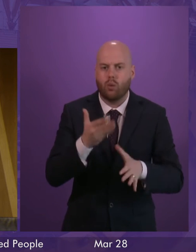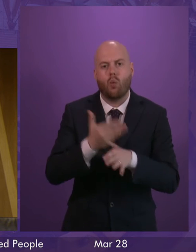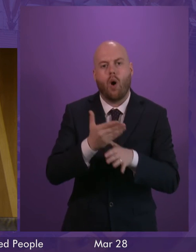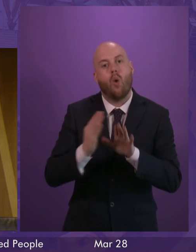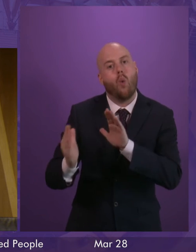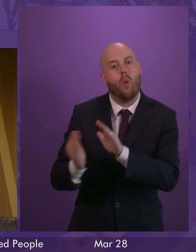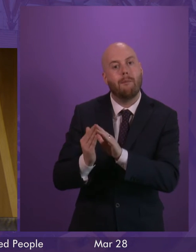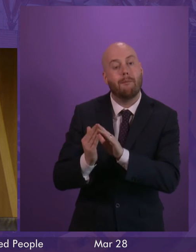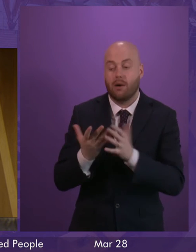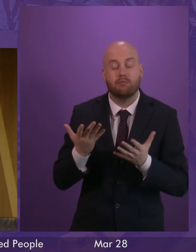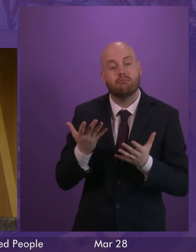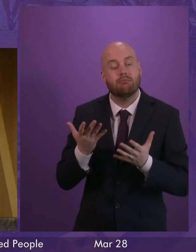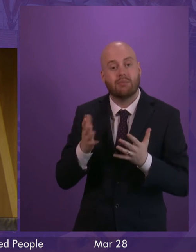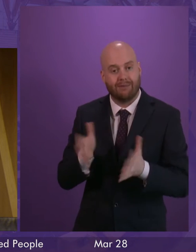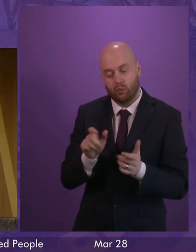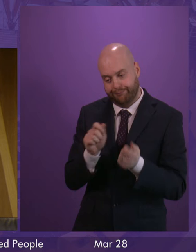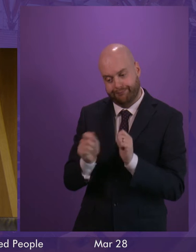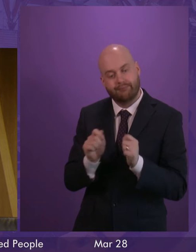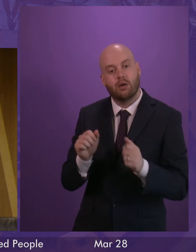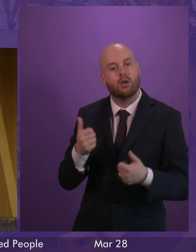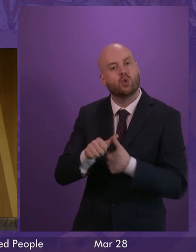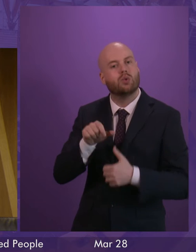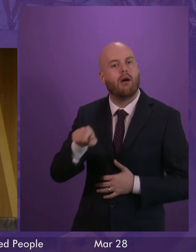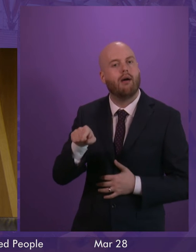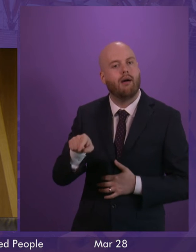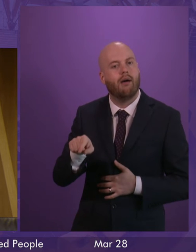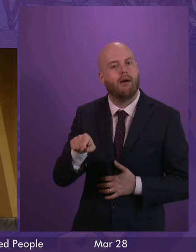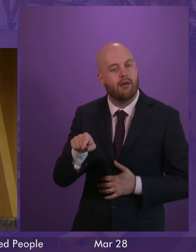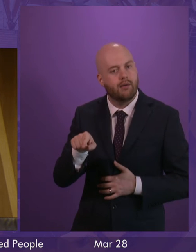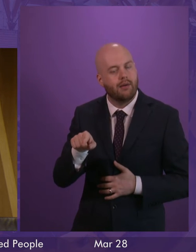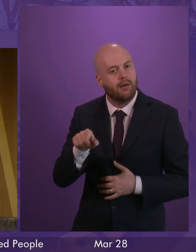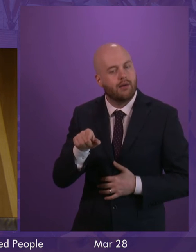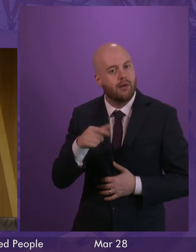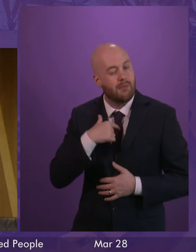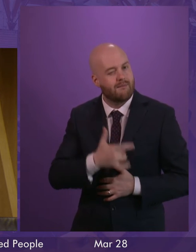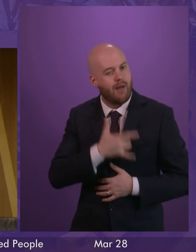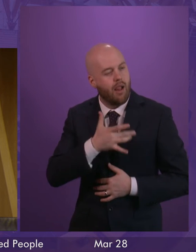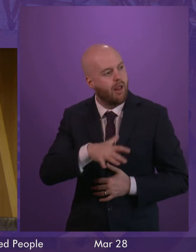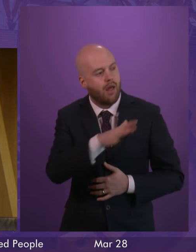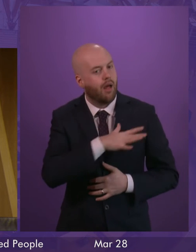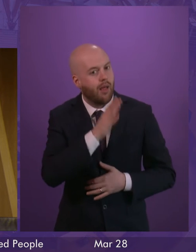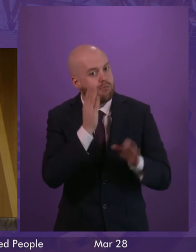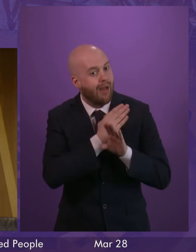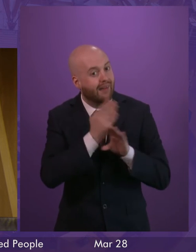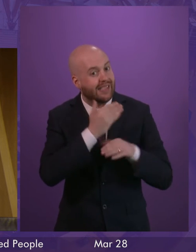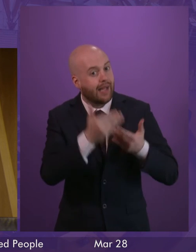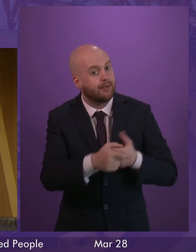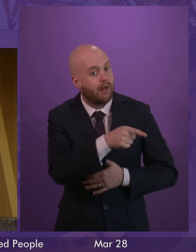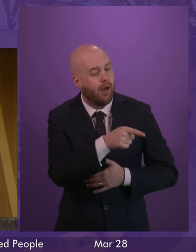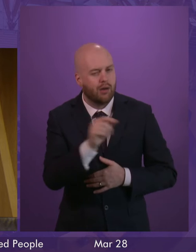to work that way. And for me, I think this is something that the private sector in particular needs to look at as well, having that flexibility